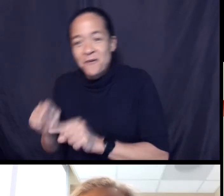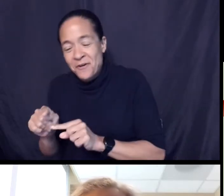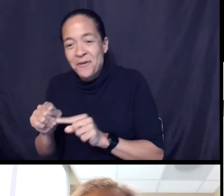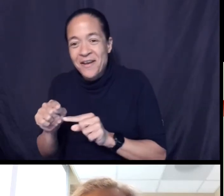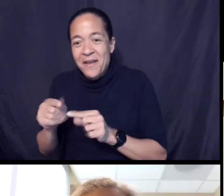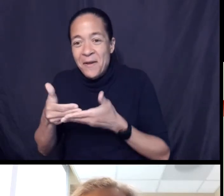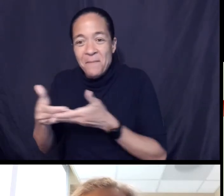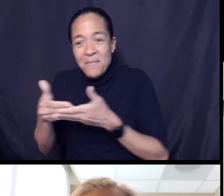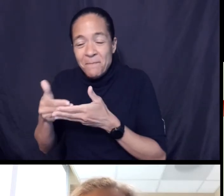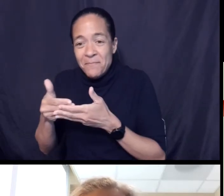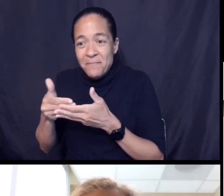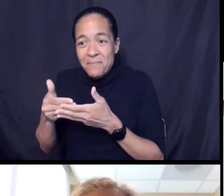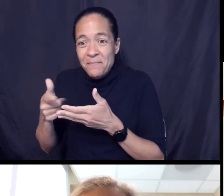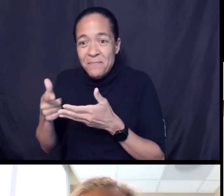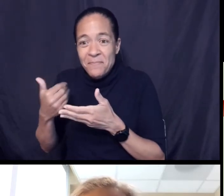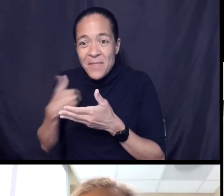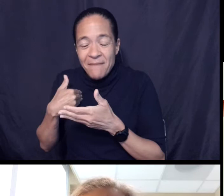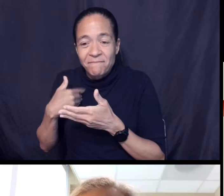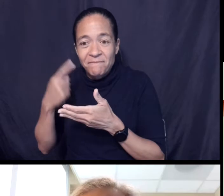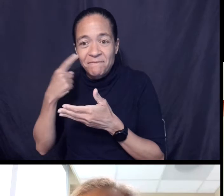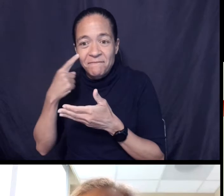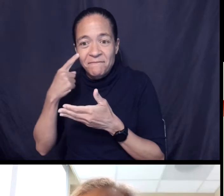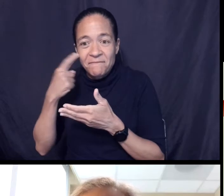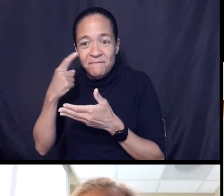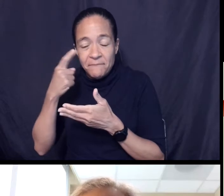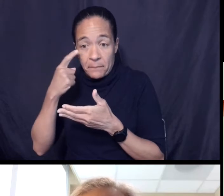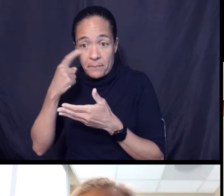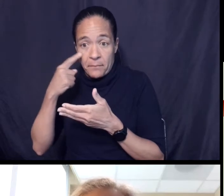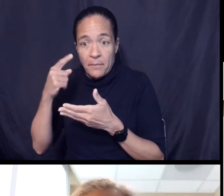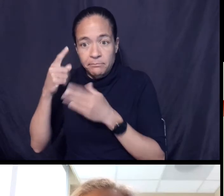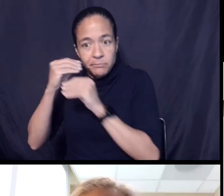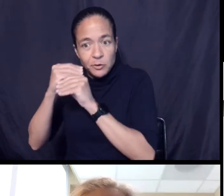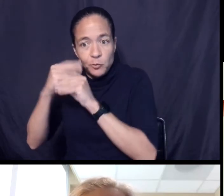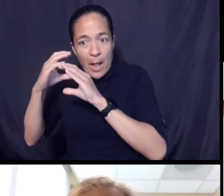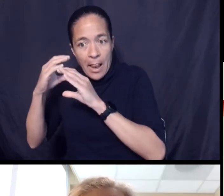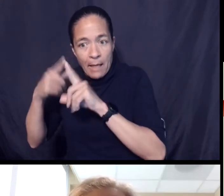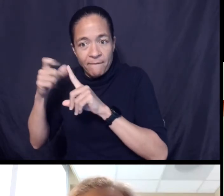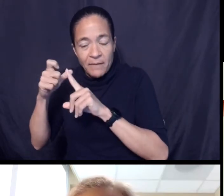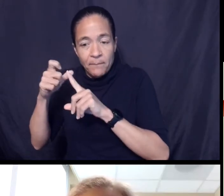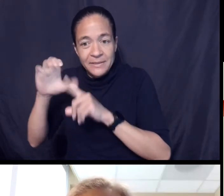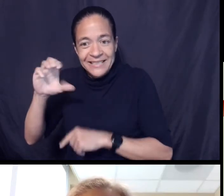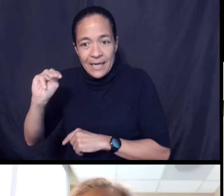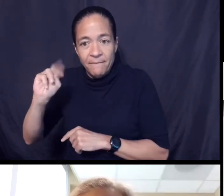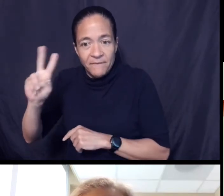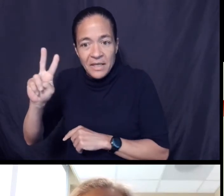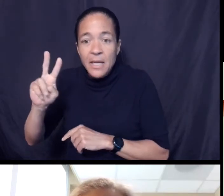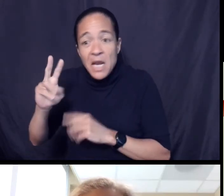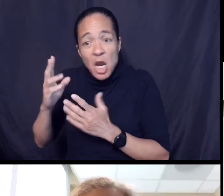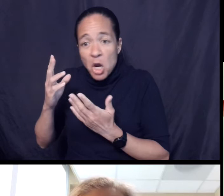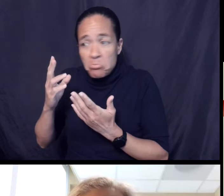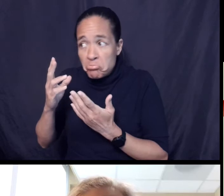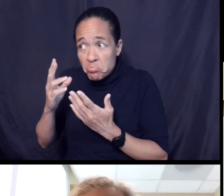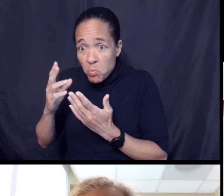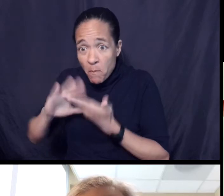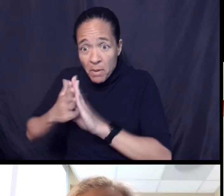children who have the chorioretinitis from congenital CMV typically do not show any signs of